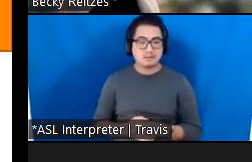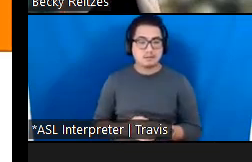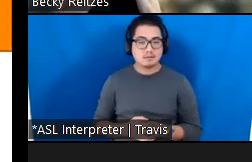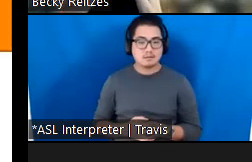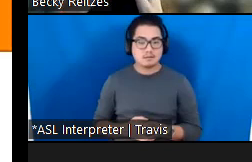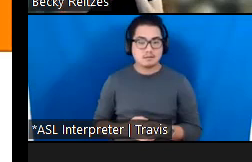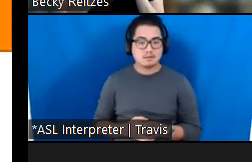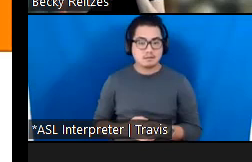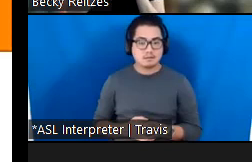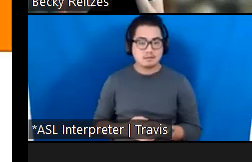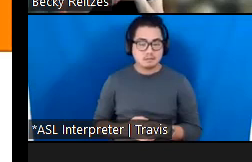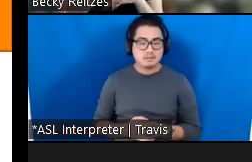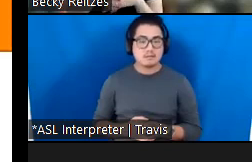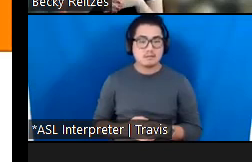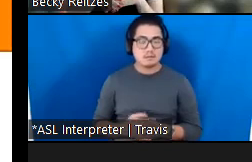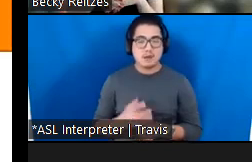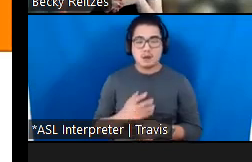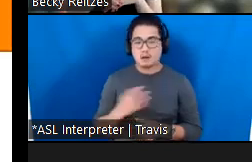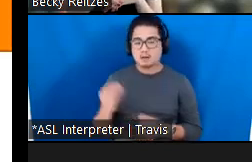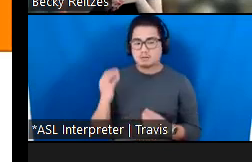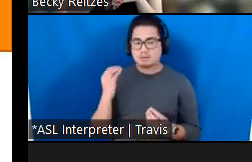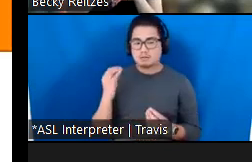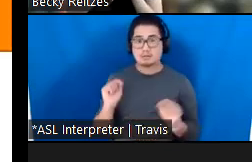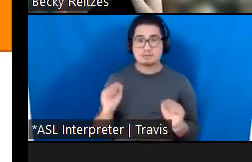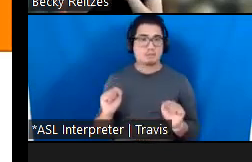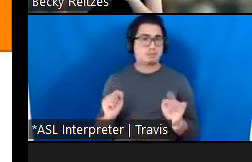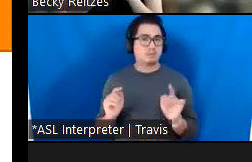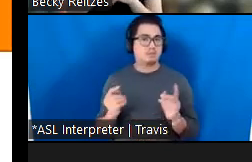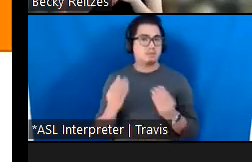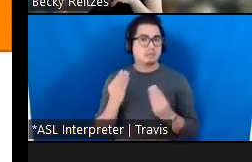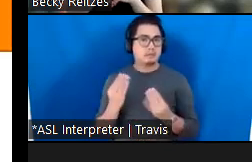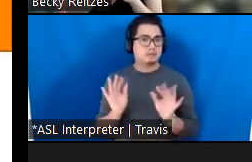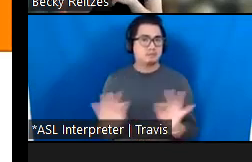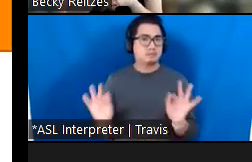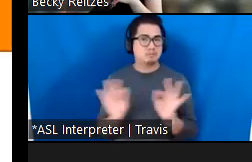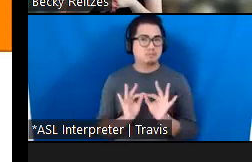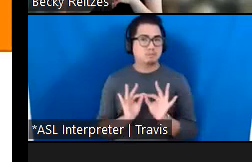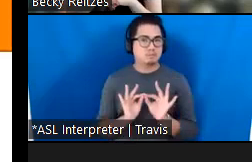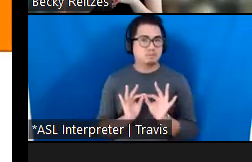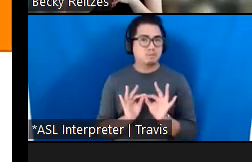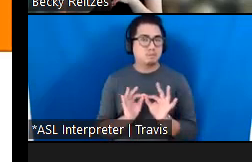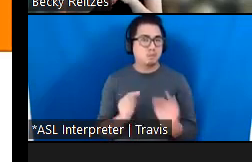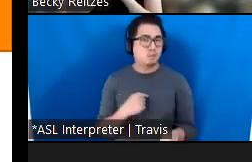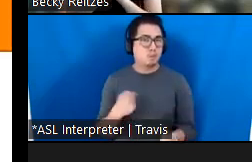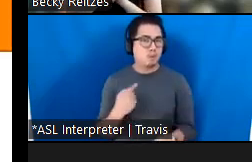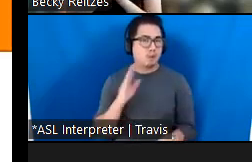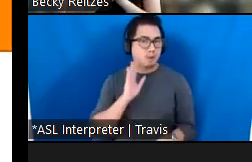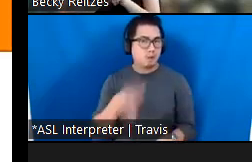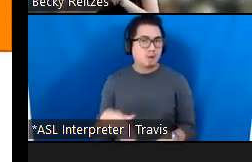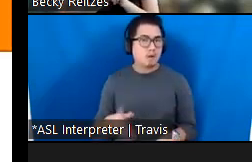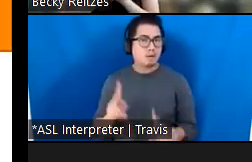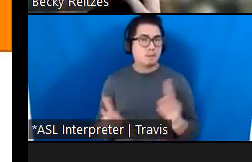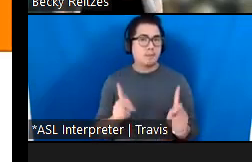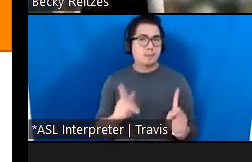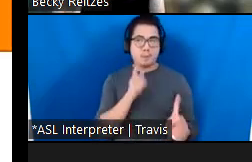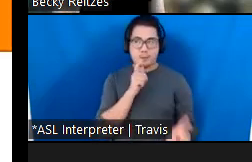this is super important information, because we know that folks who are